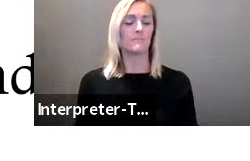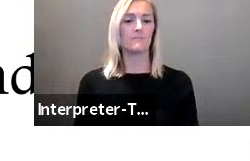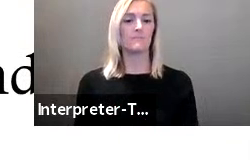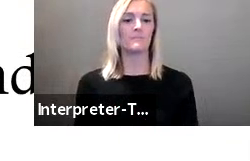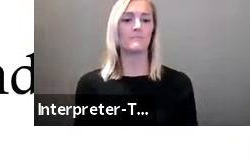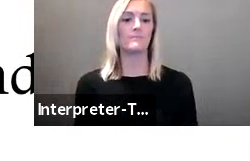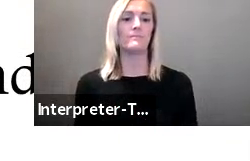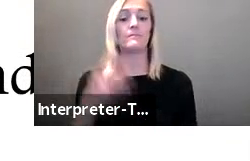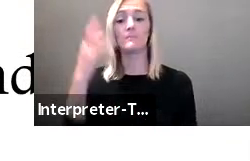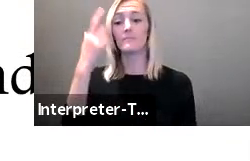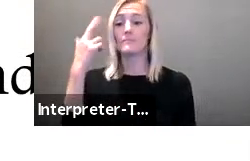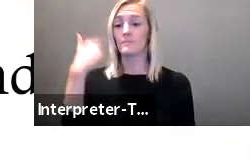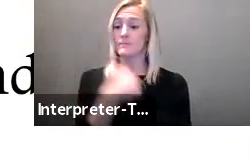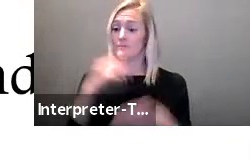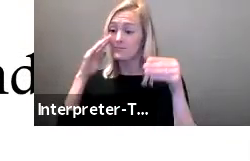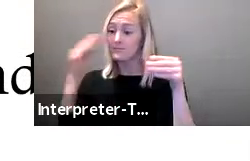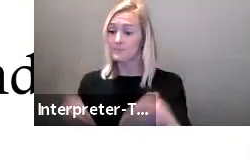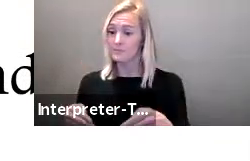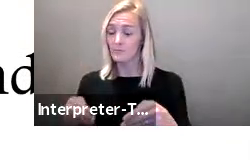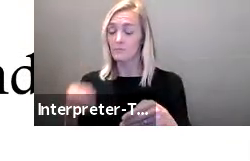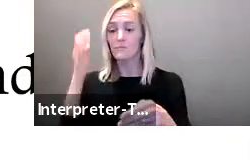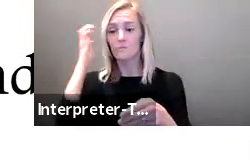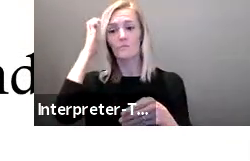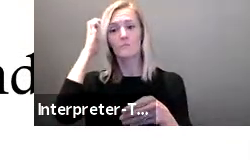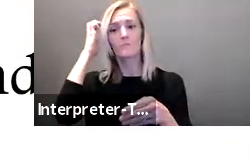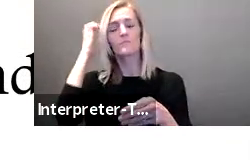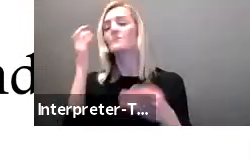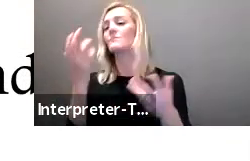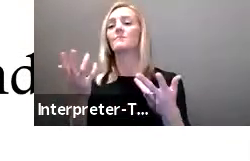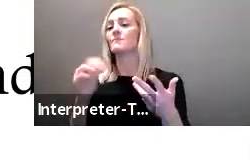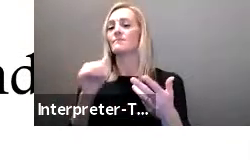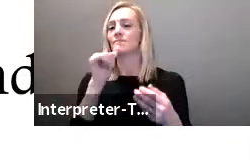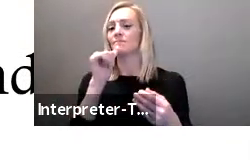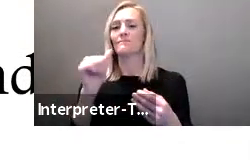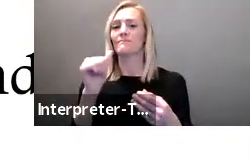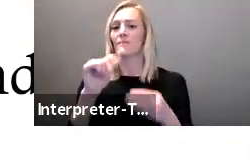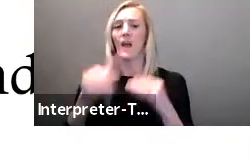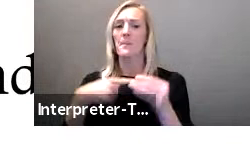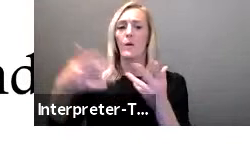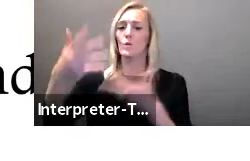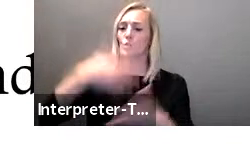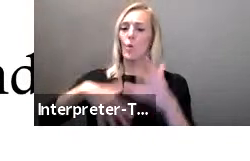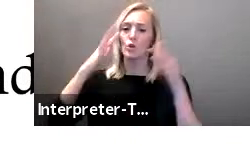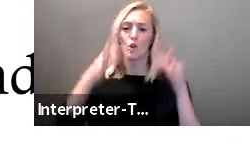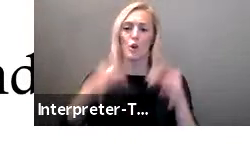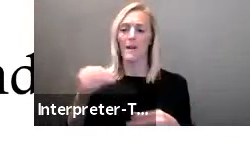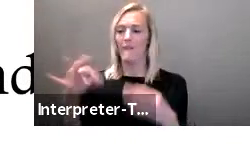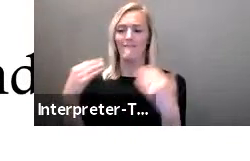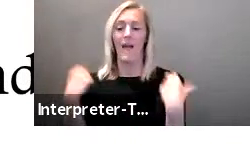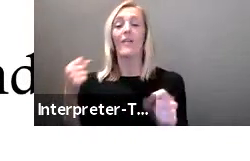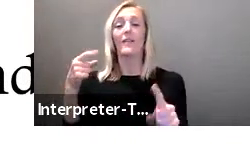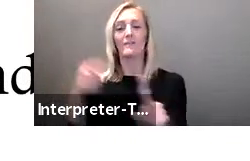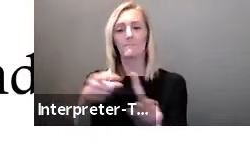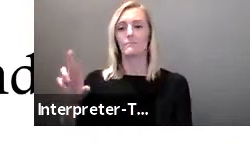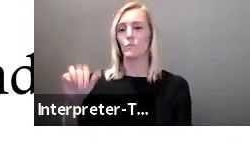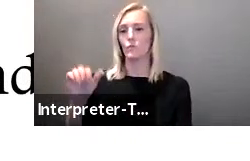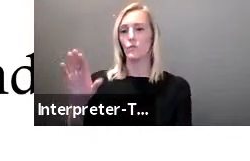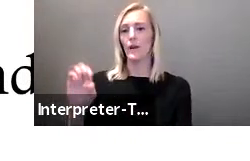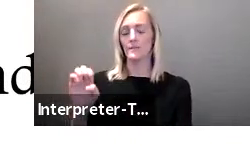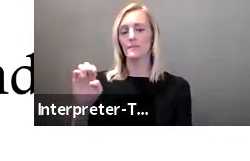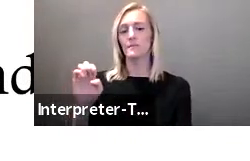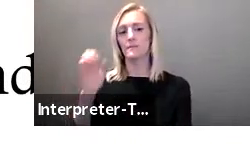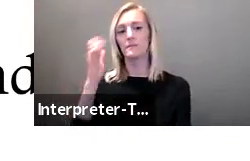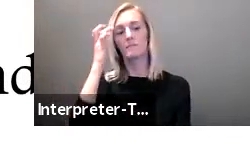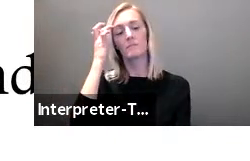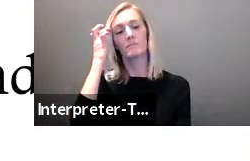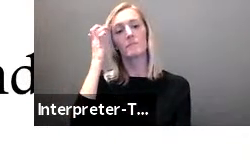on them is because the story is really not about social determinants of health. It's really about race. If you look at the disparities